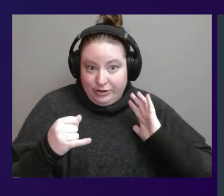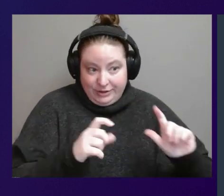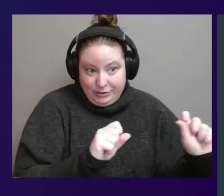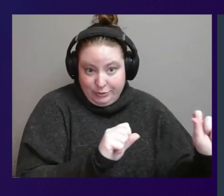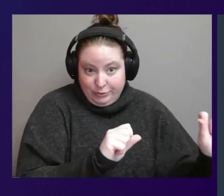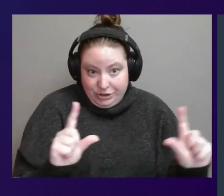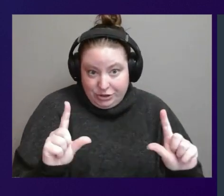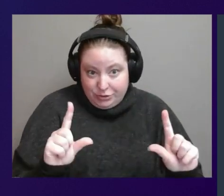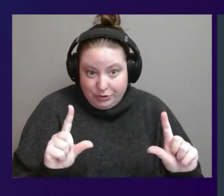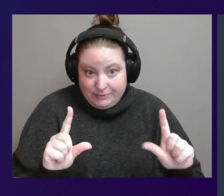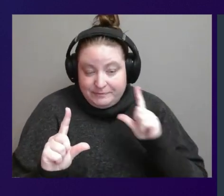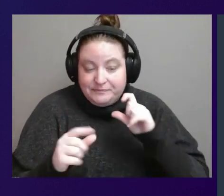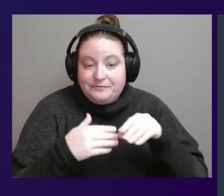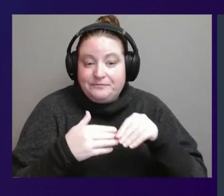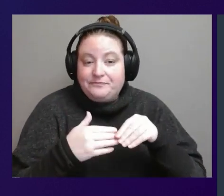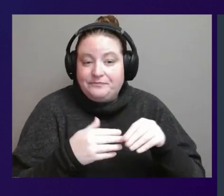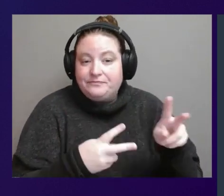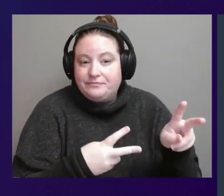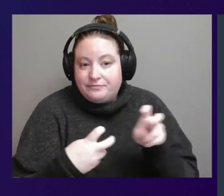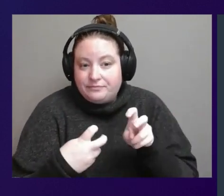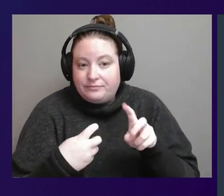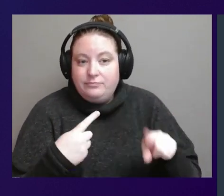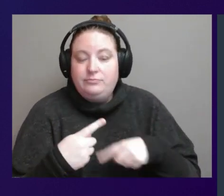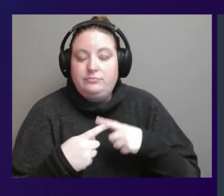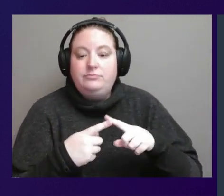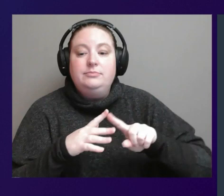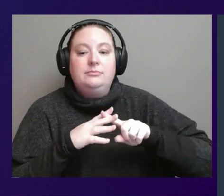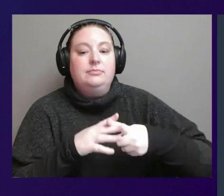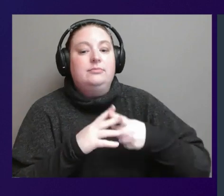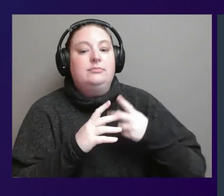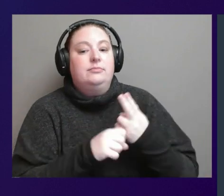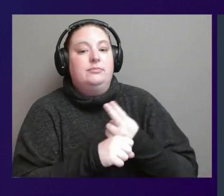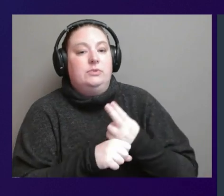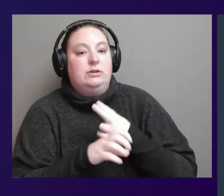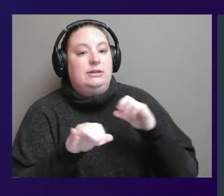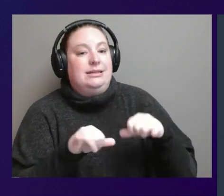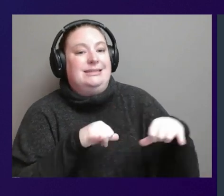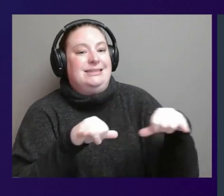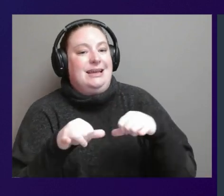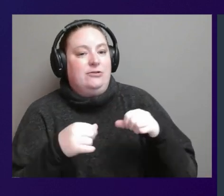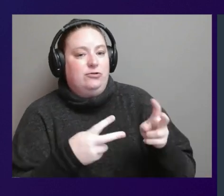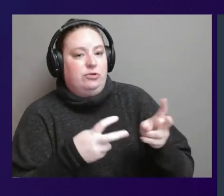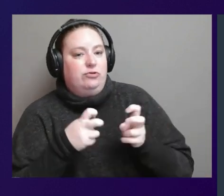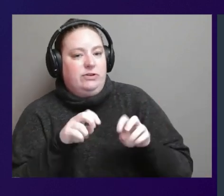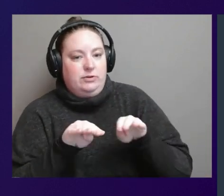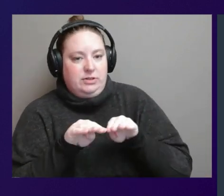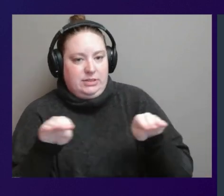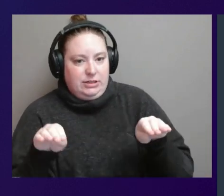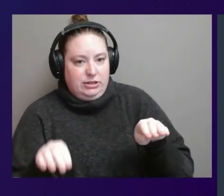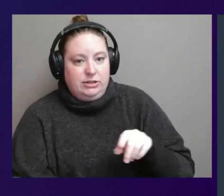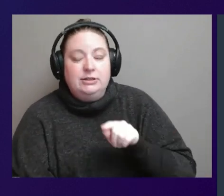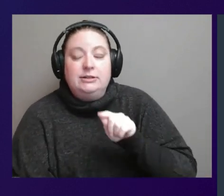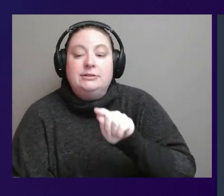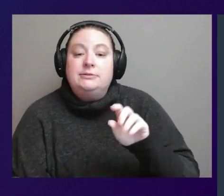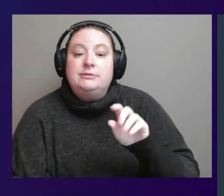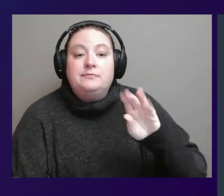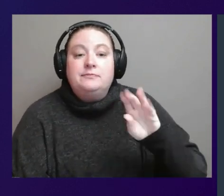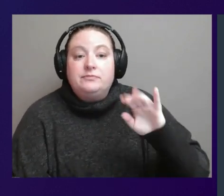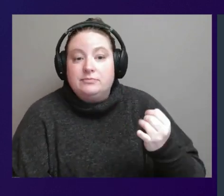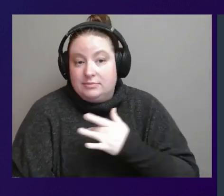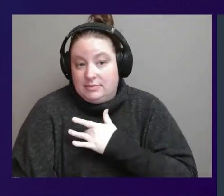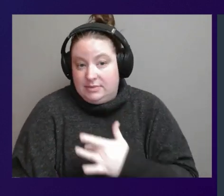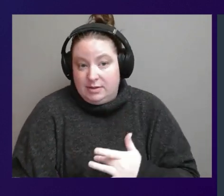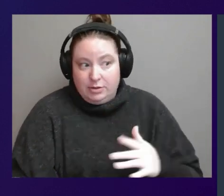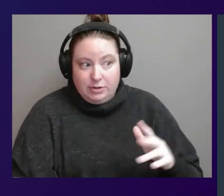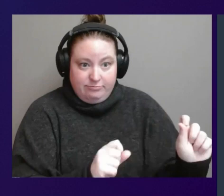Glacier flexible retrieval when initiated using the standard retrieval tier. These objects typically finish restoring in about